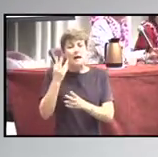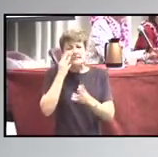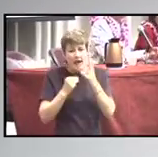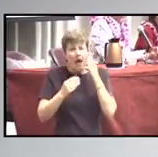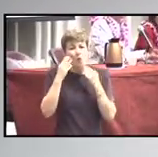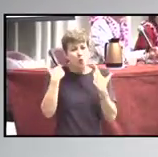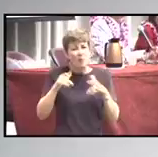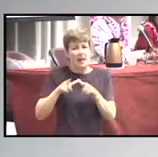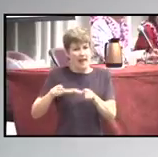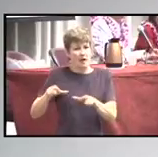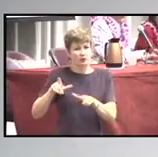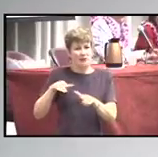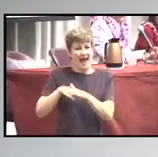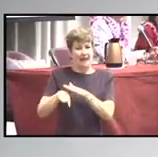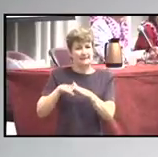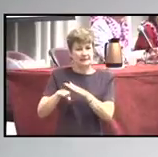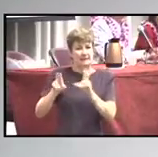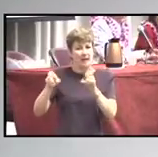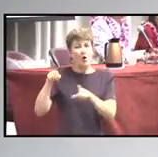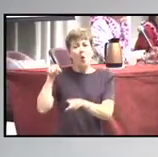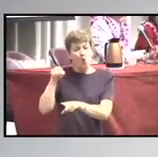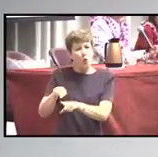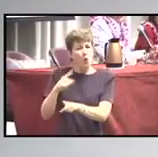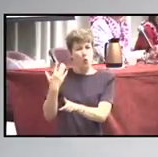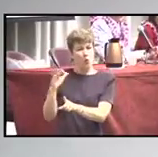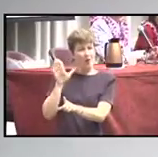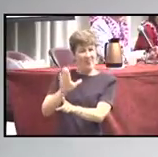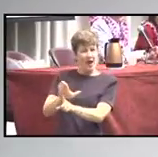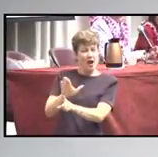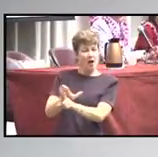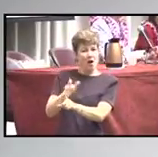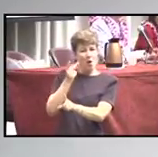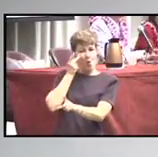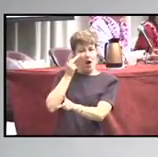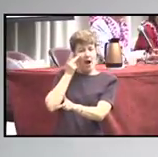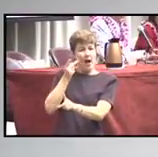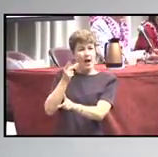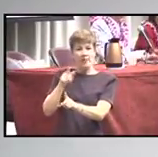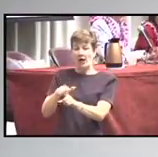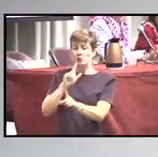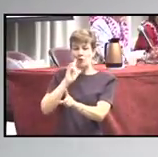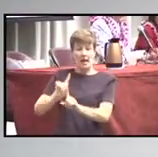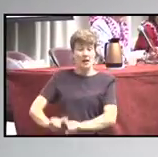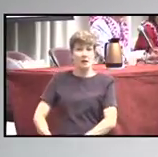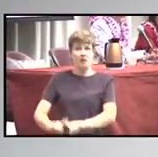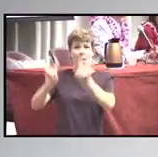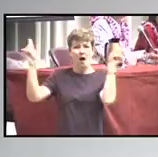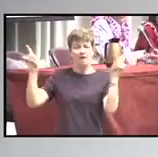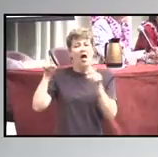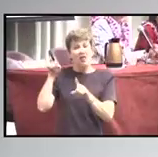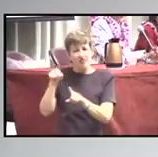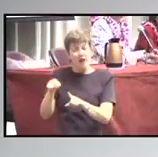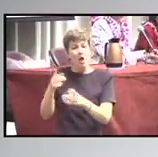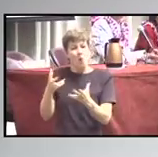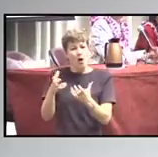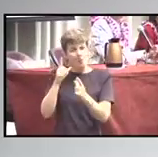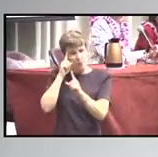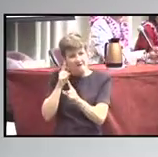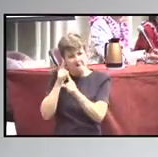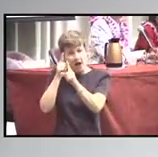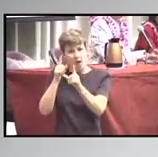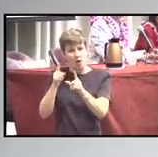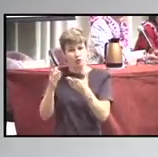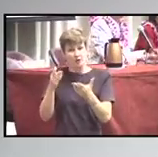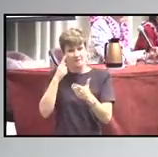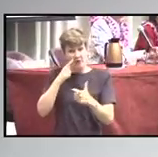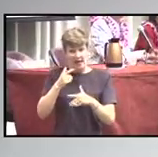language access issue in a way that's novel, I think. They wanted to provide services to their